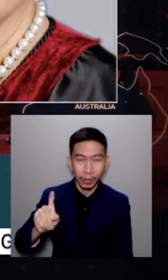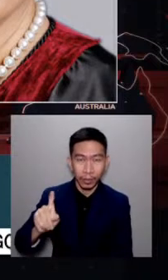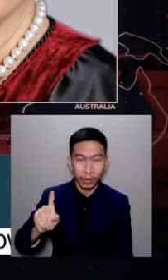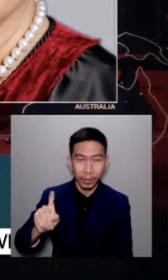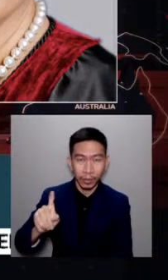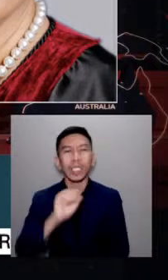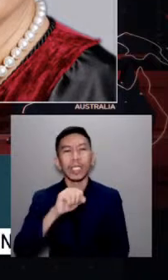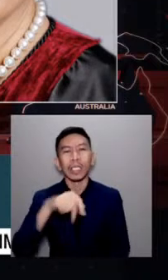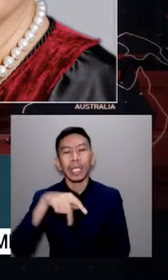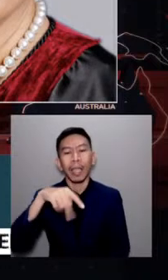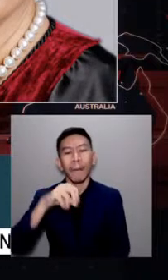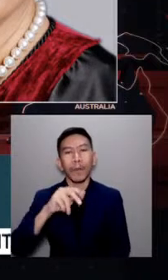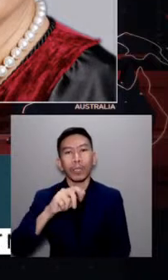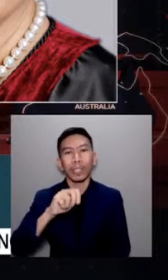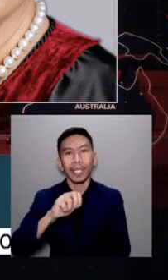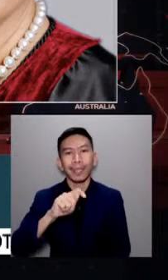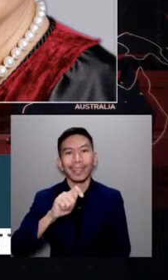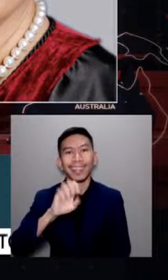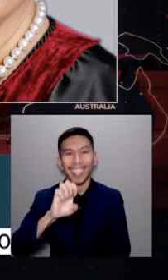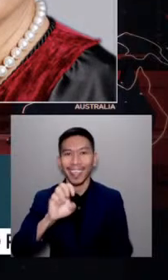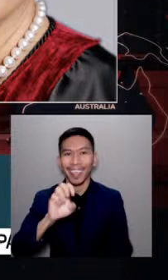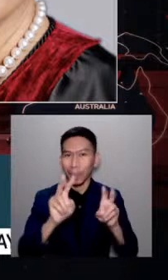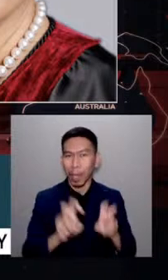is has the duty